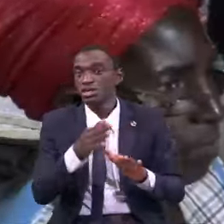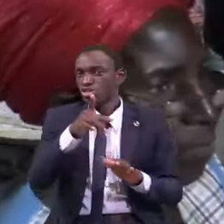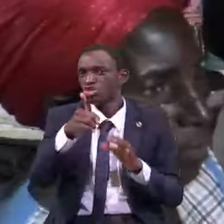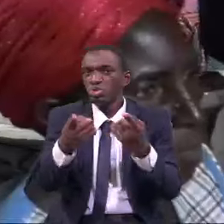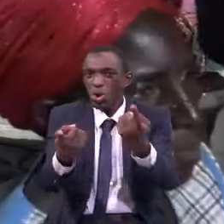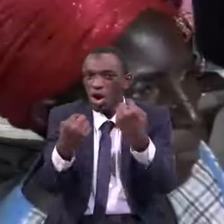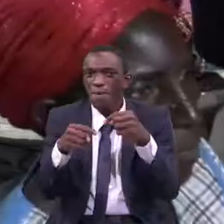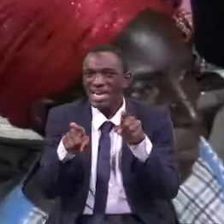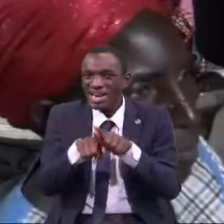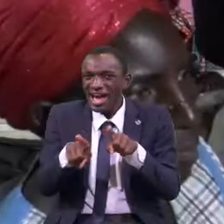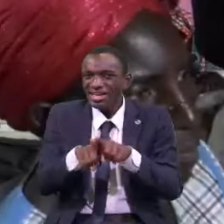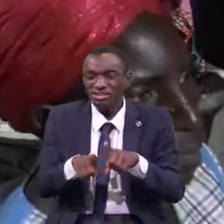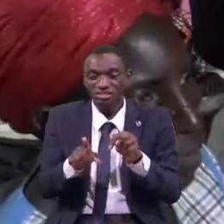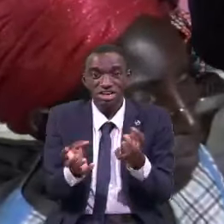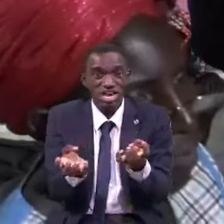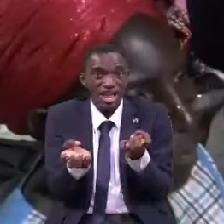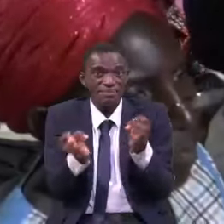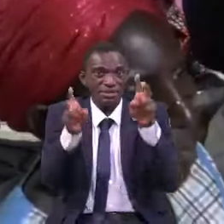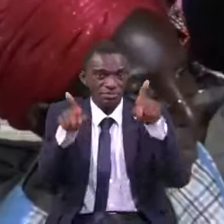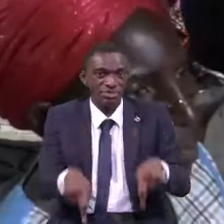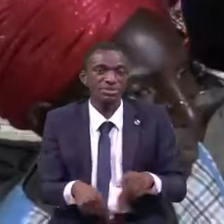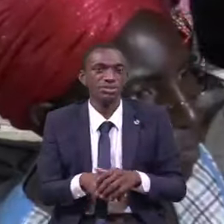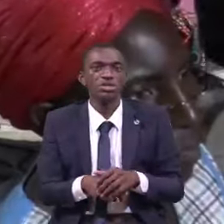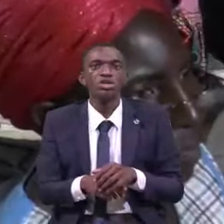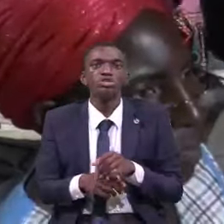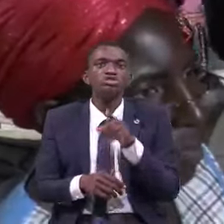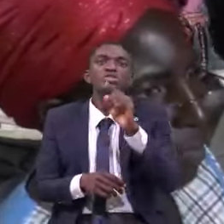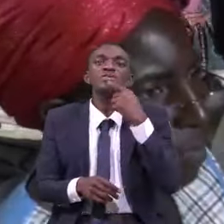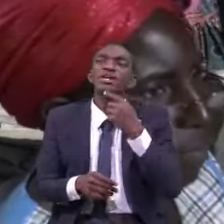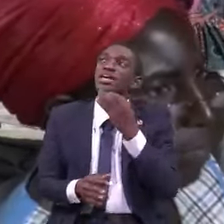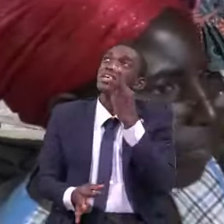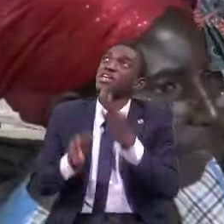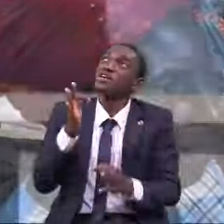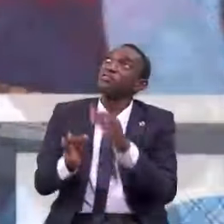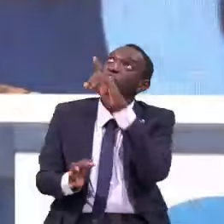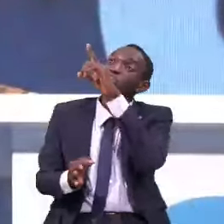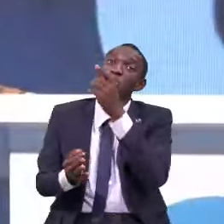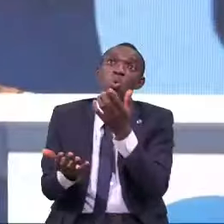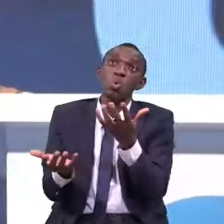leper. If thou wilt, thou canst make me